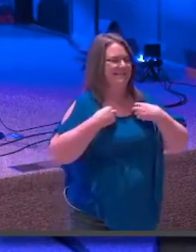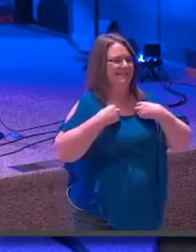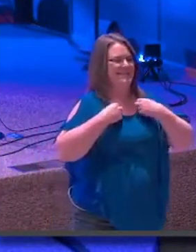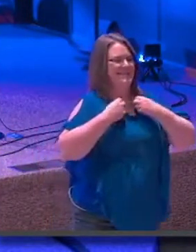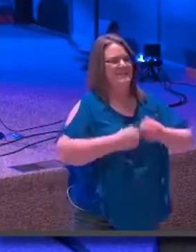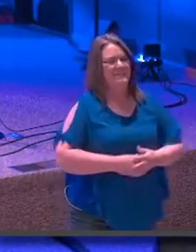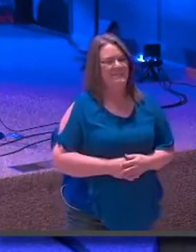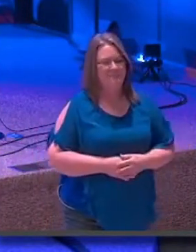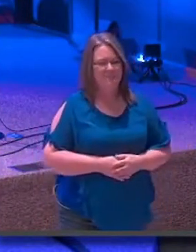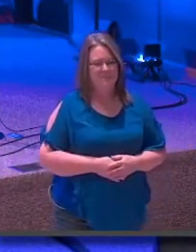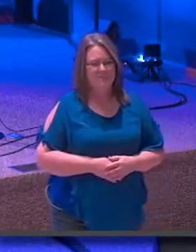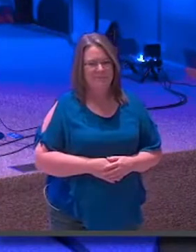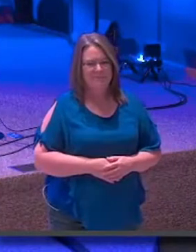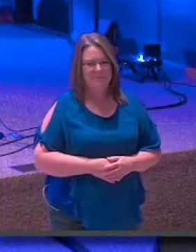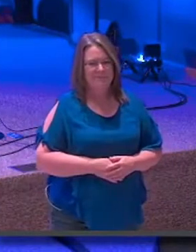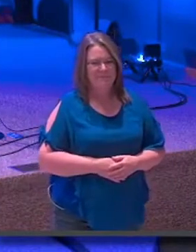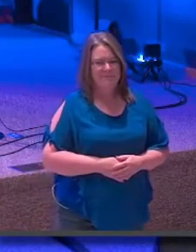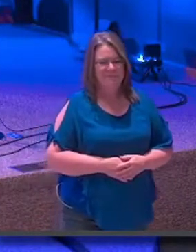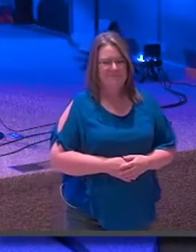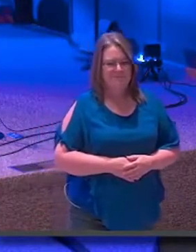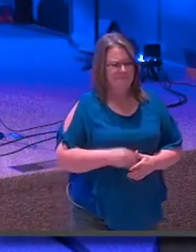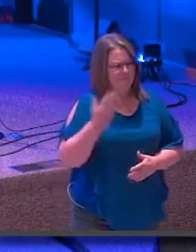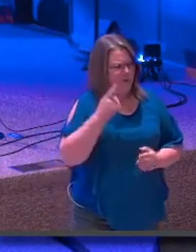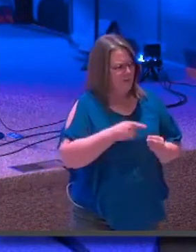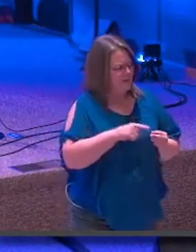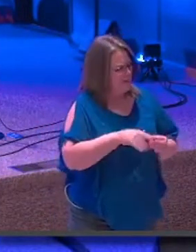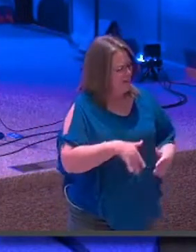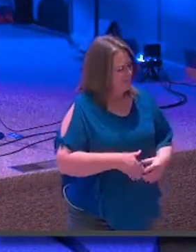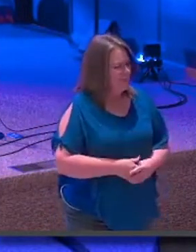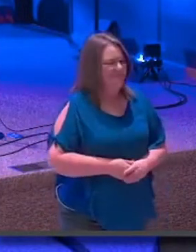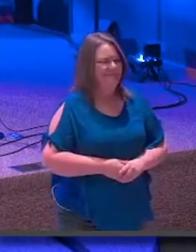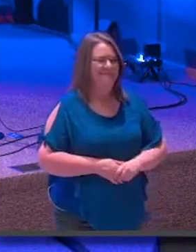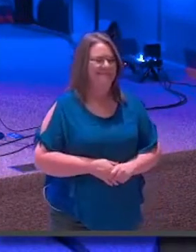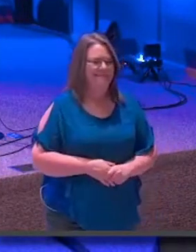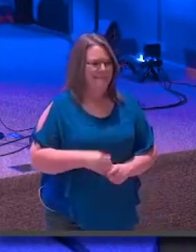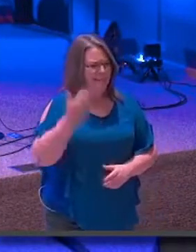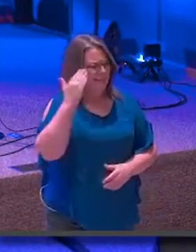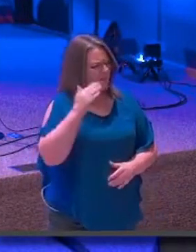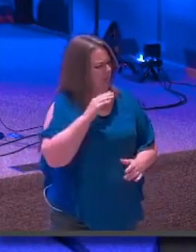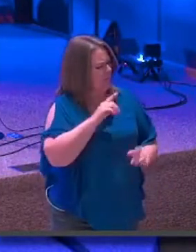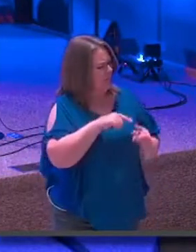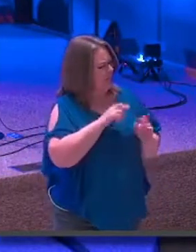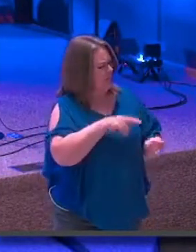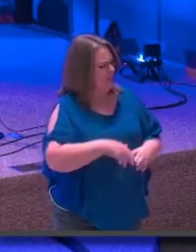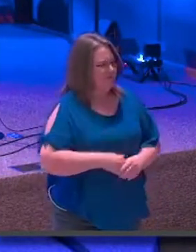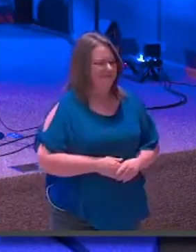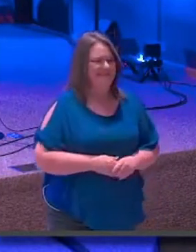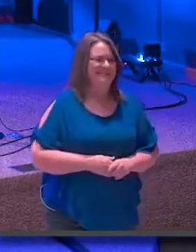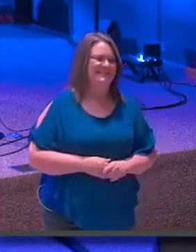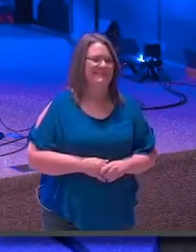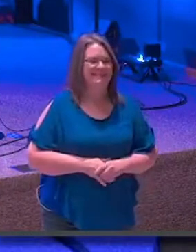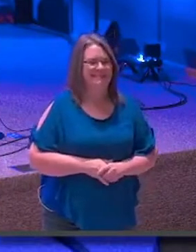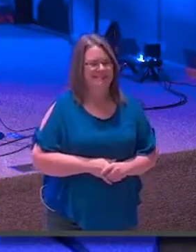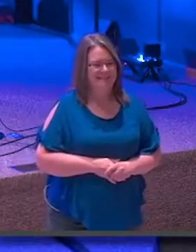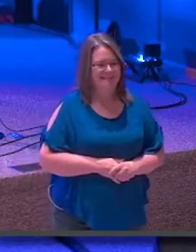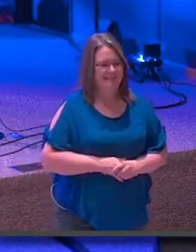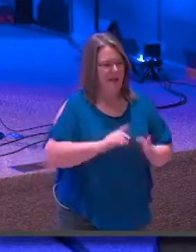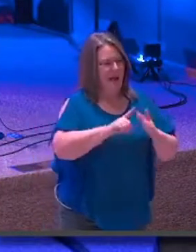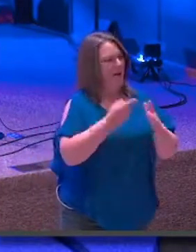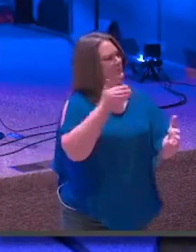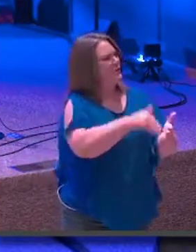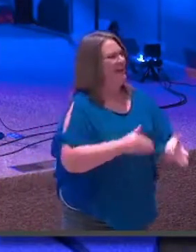I don't know what that's about. I don't know what that reaction is. I'm going to start over. We